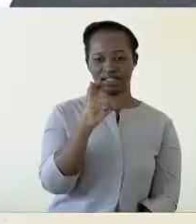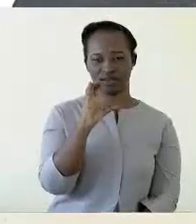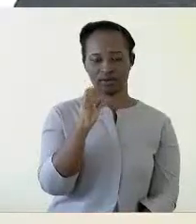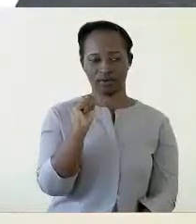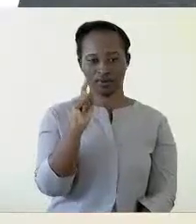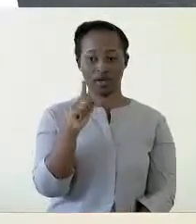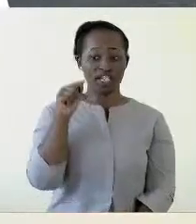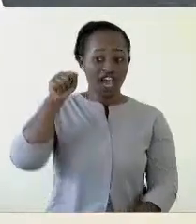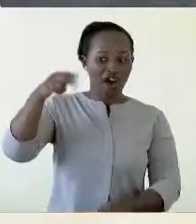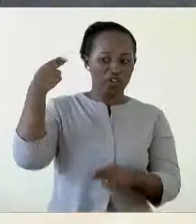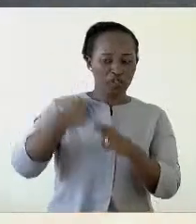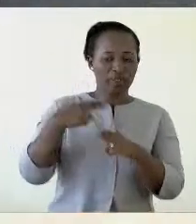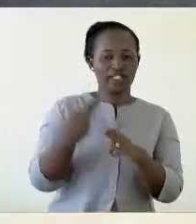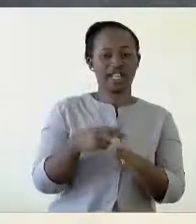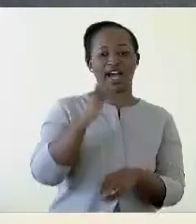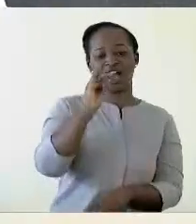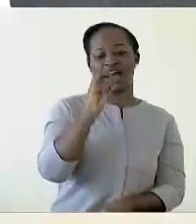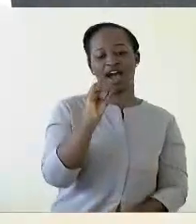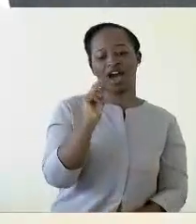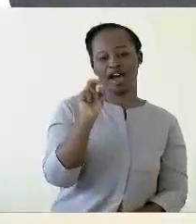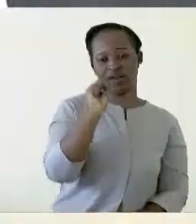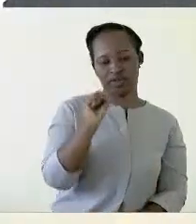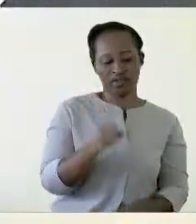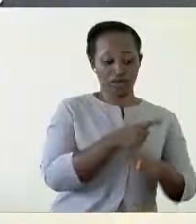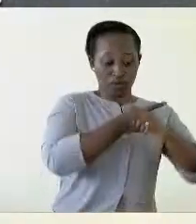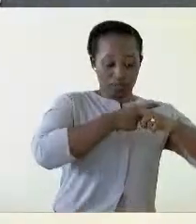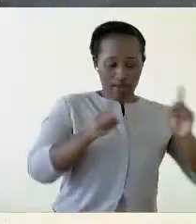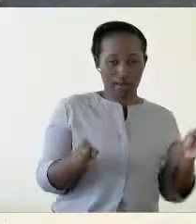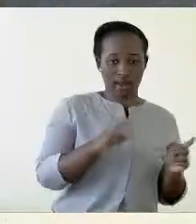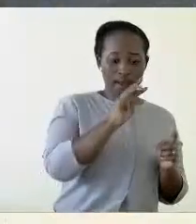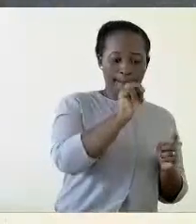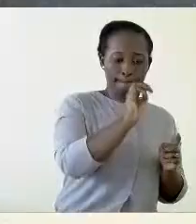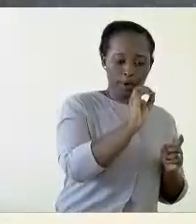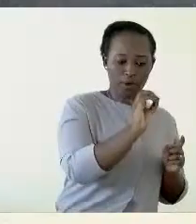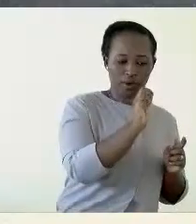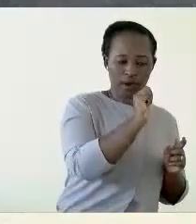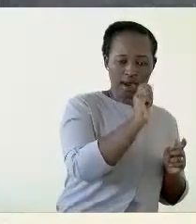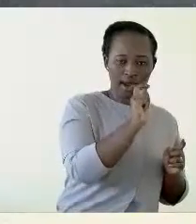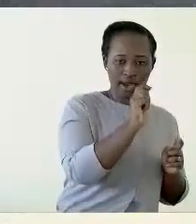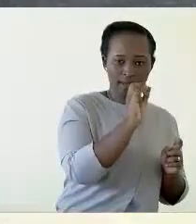from, or to differentiate them from monoatomic ions,